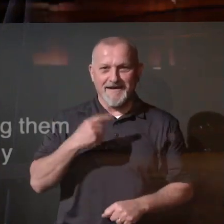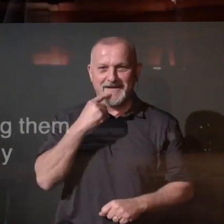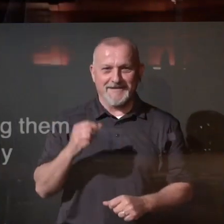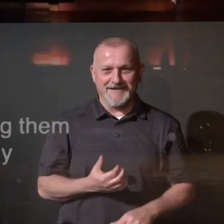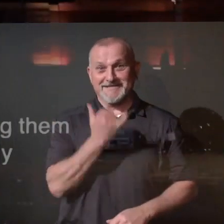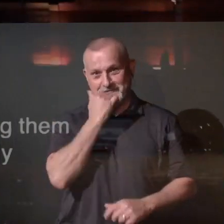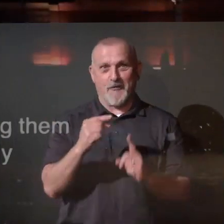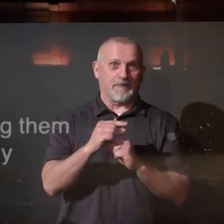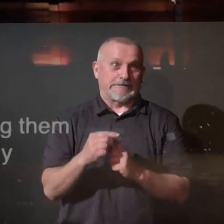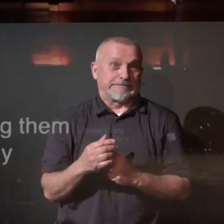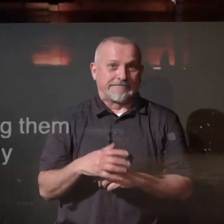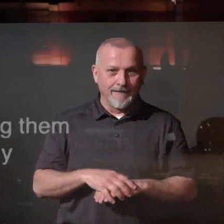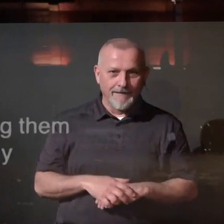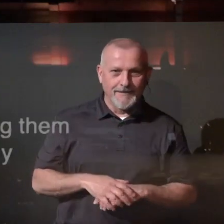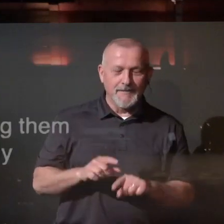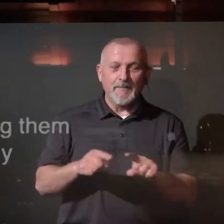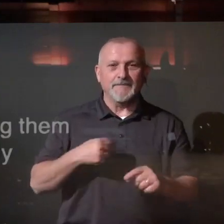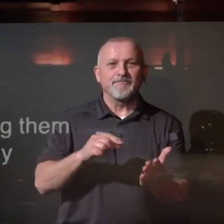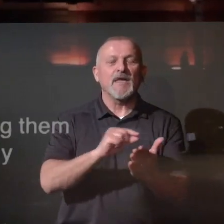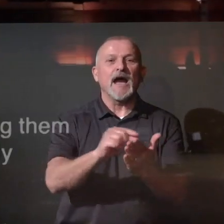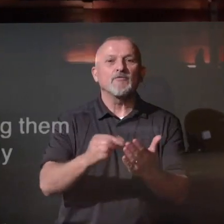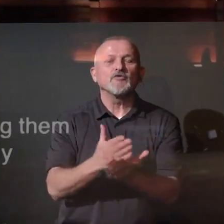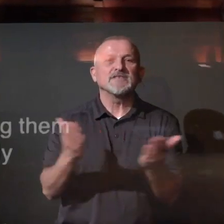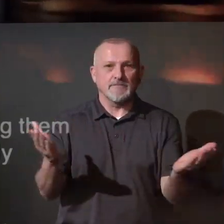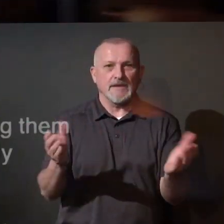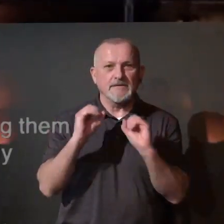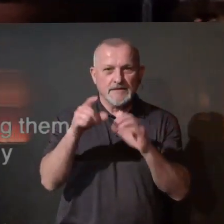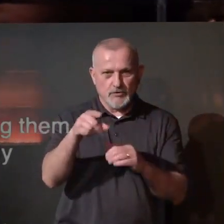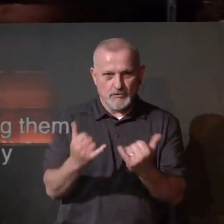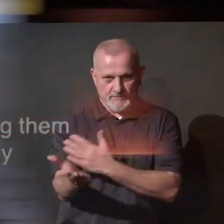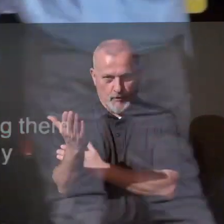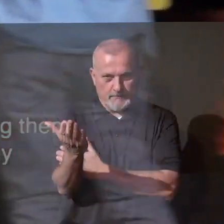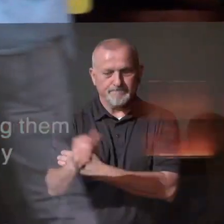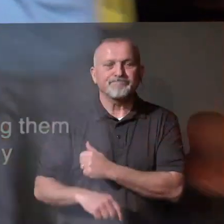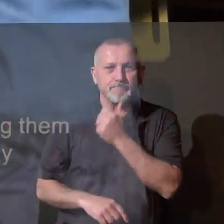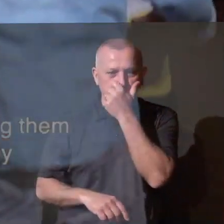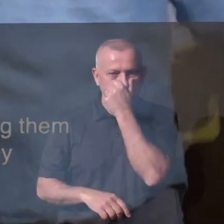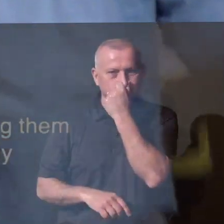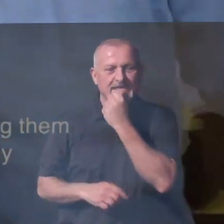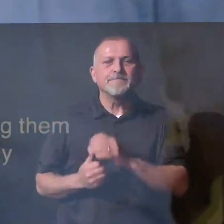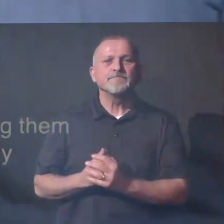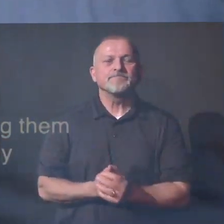words. But I've wrote something out to teach you this morning.